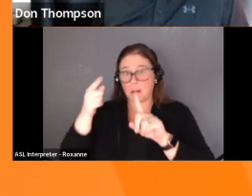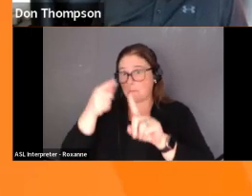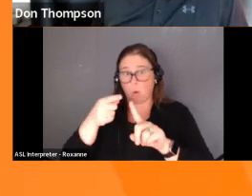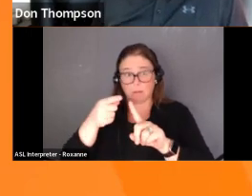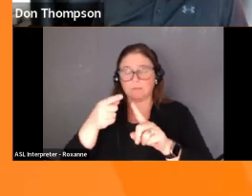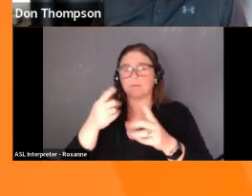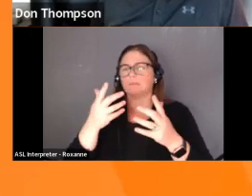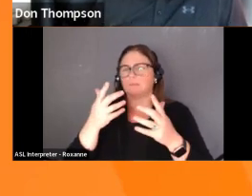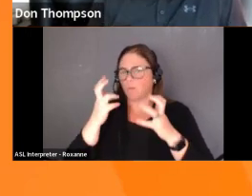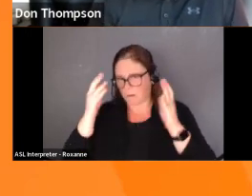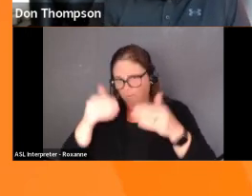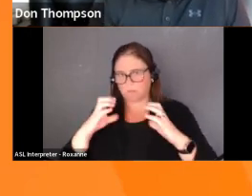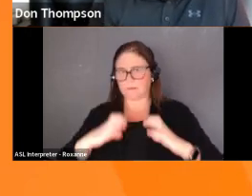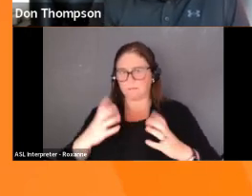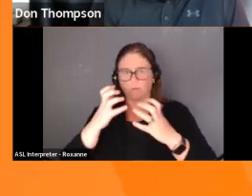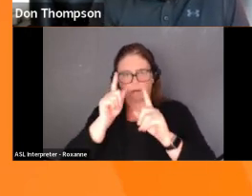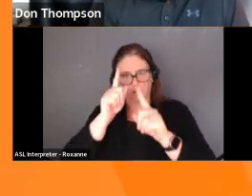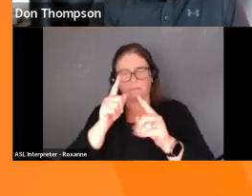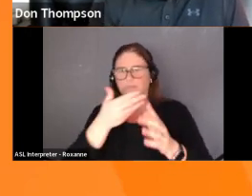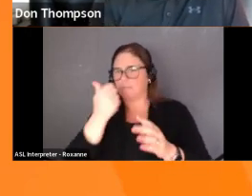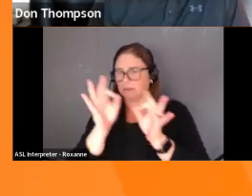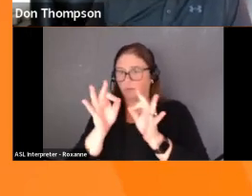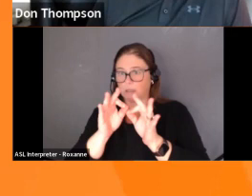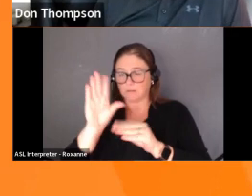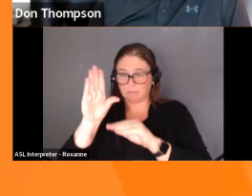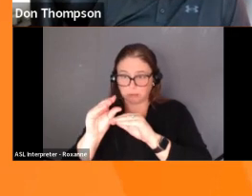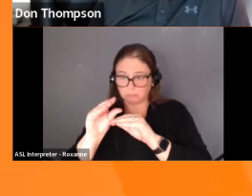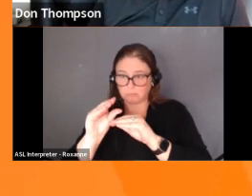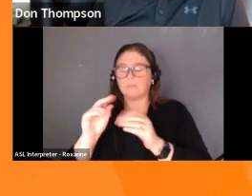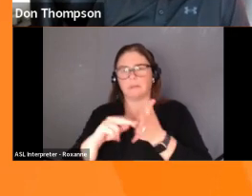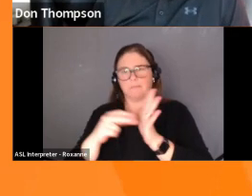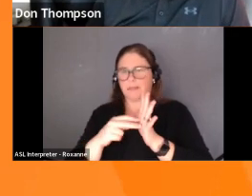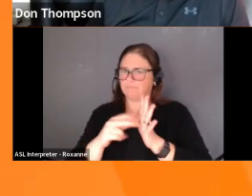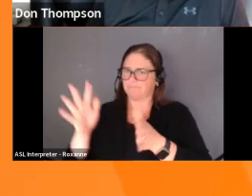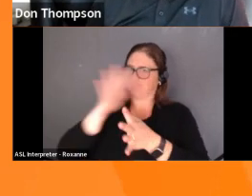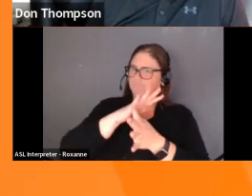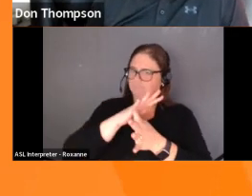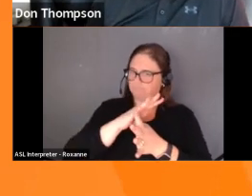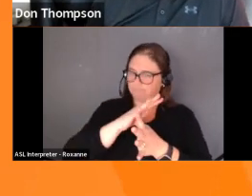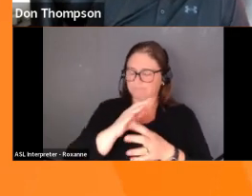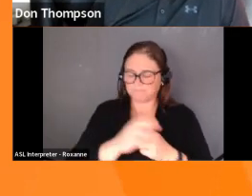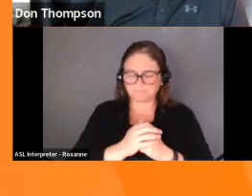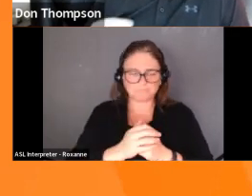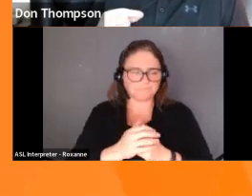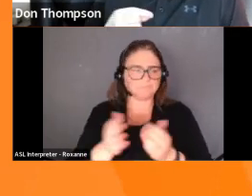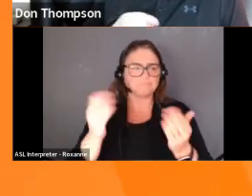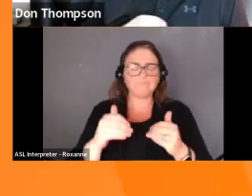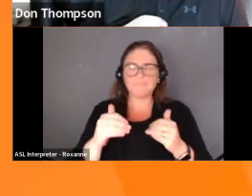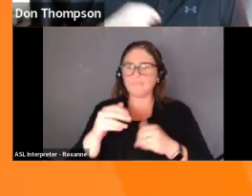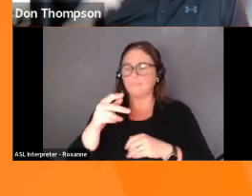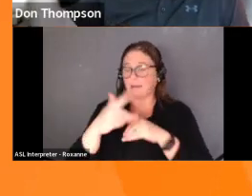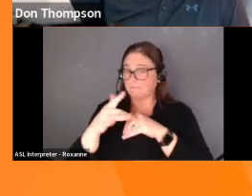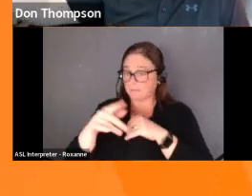lower prices. Okay. Next is prime availability. So